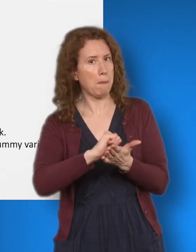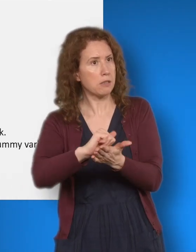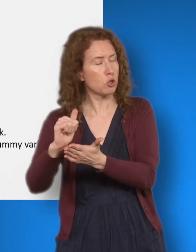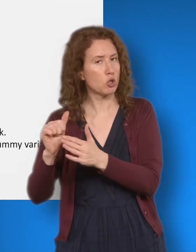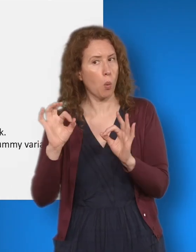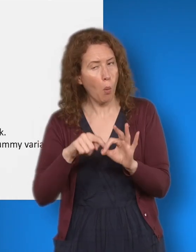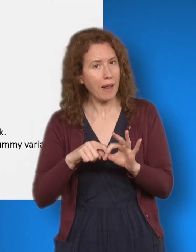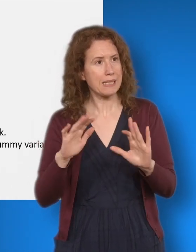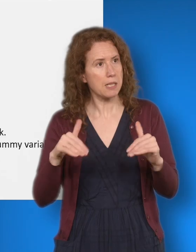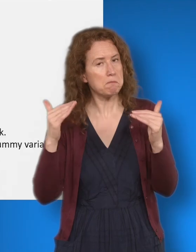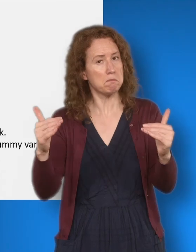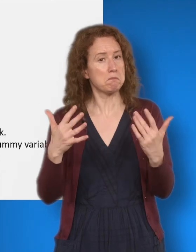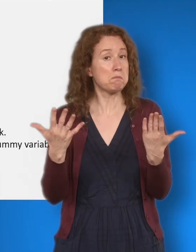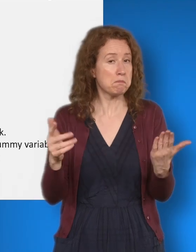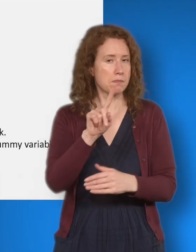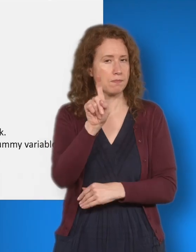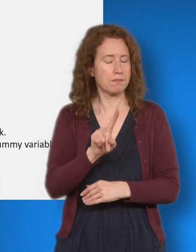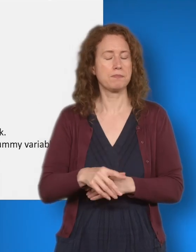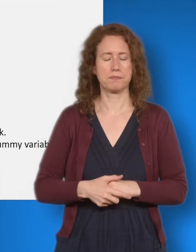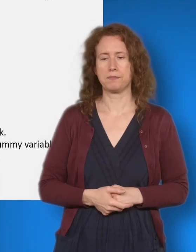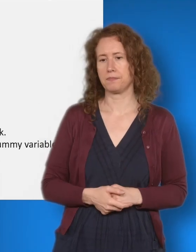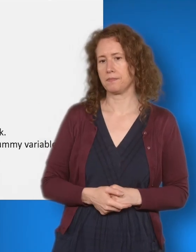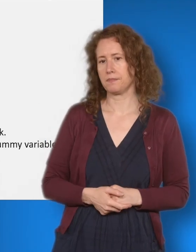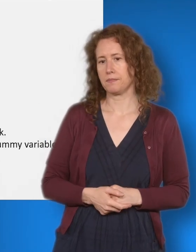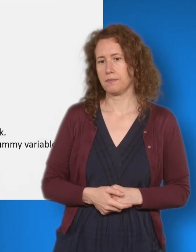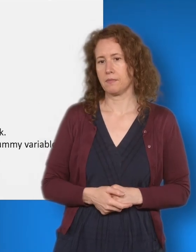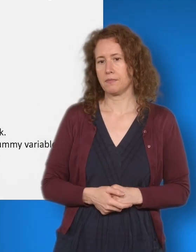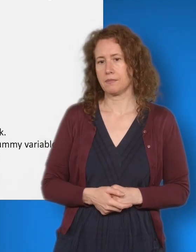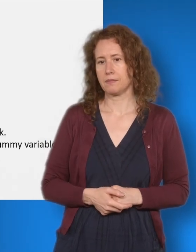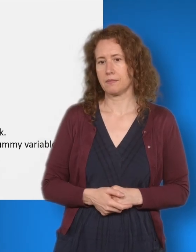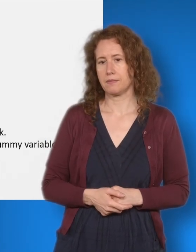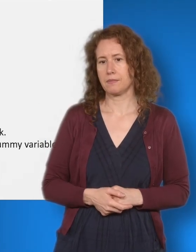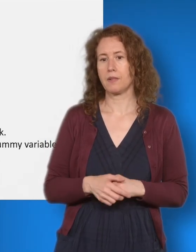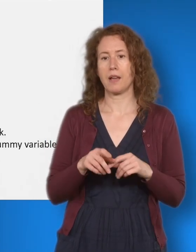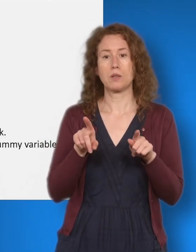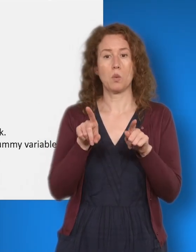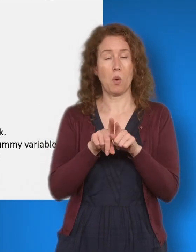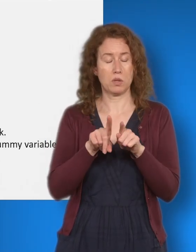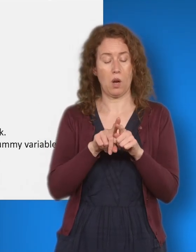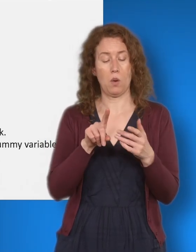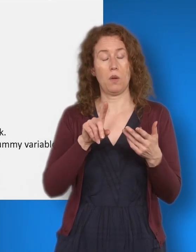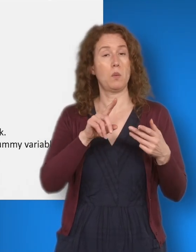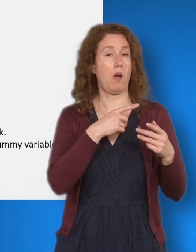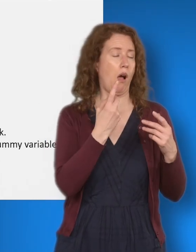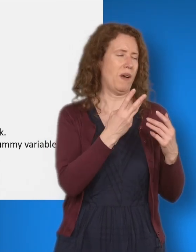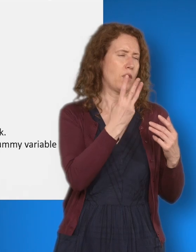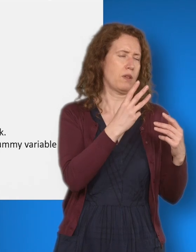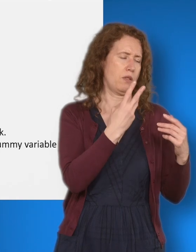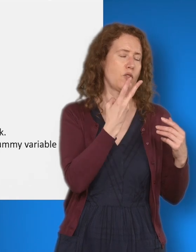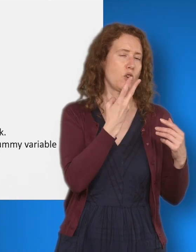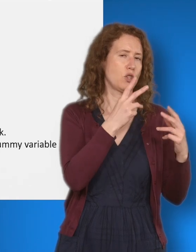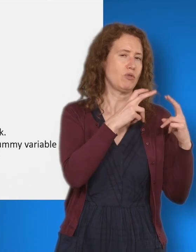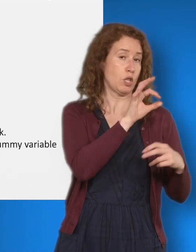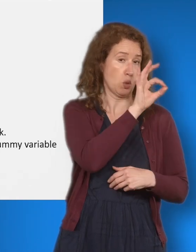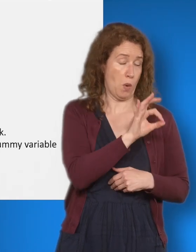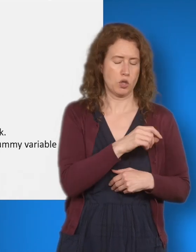of publication success. And to address our third research question,